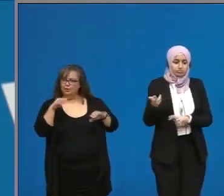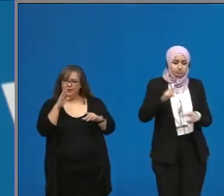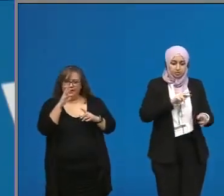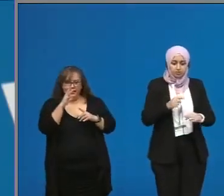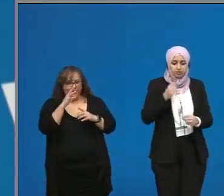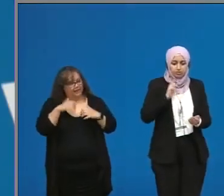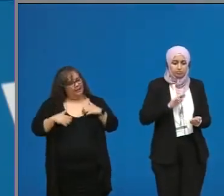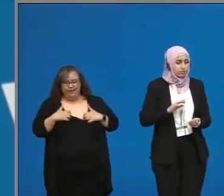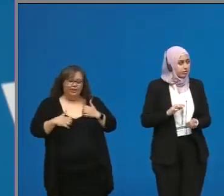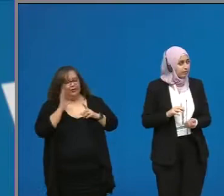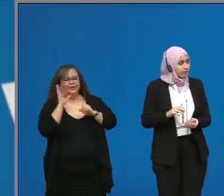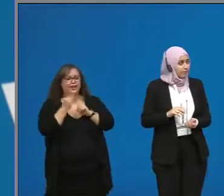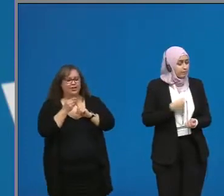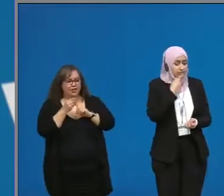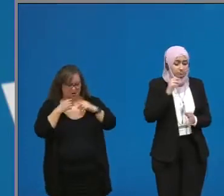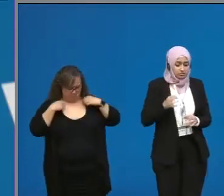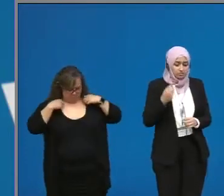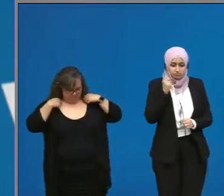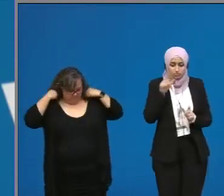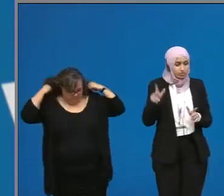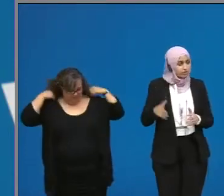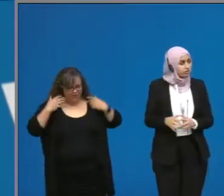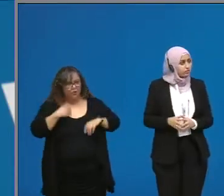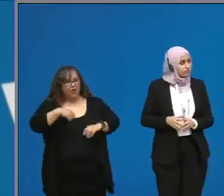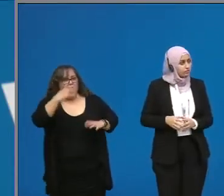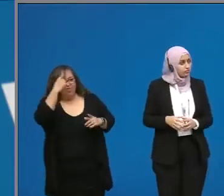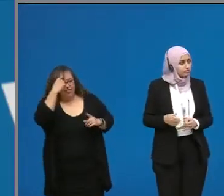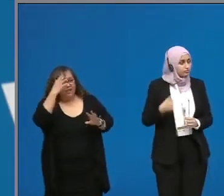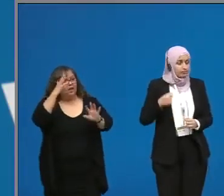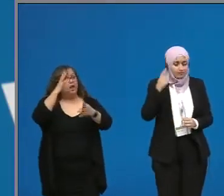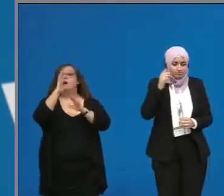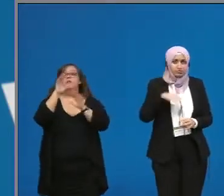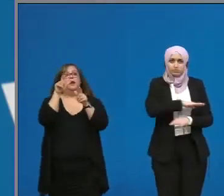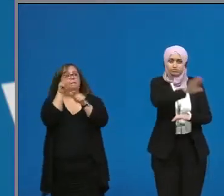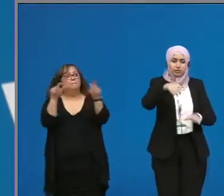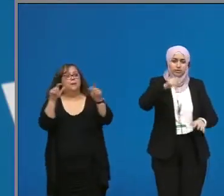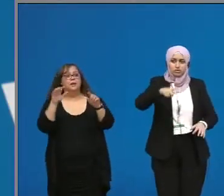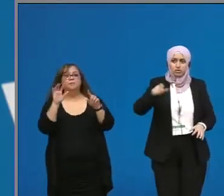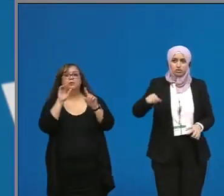And I think people and countries should work on getting